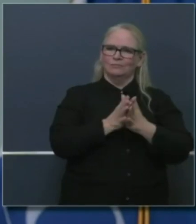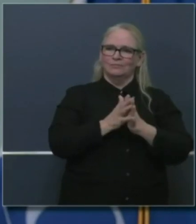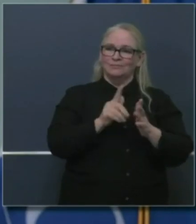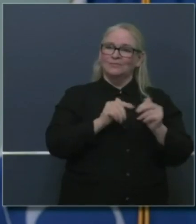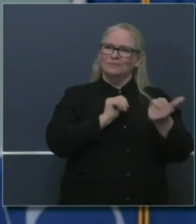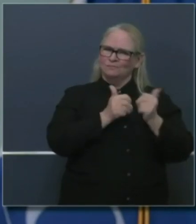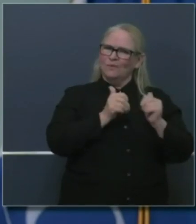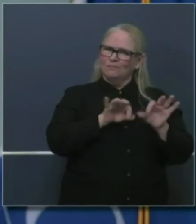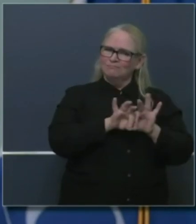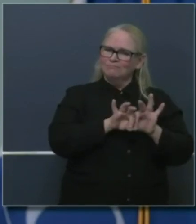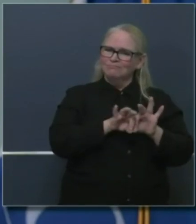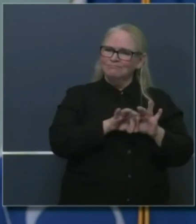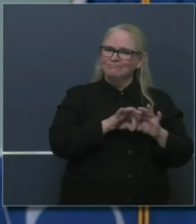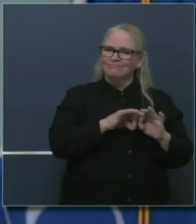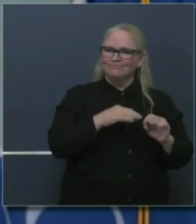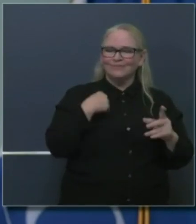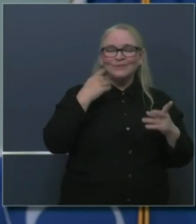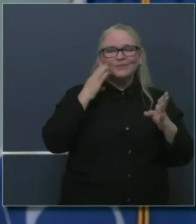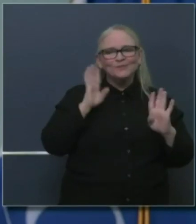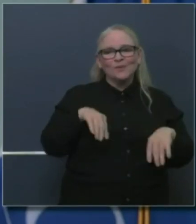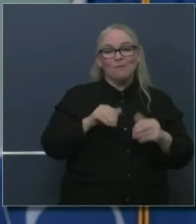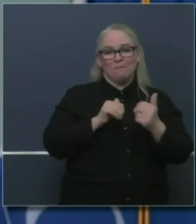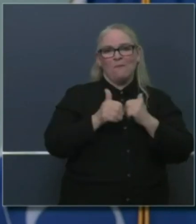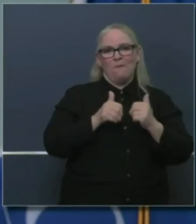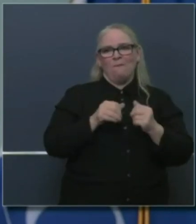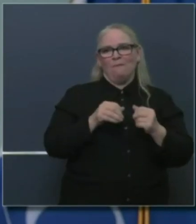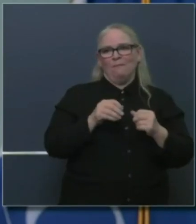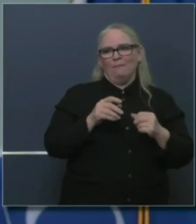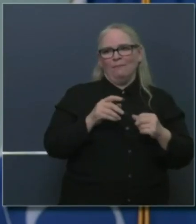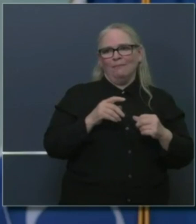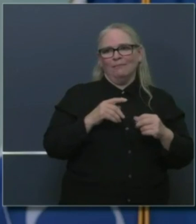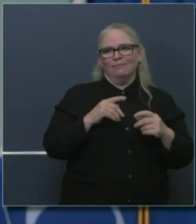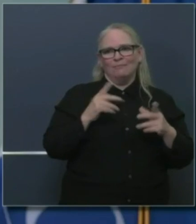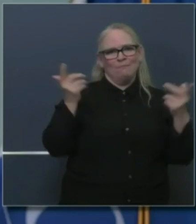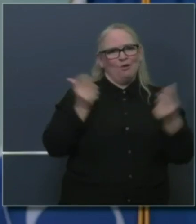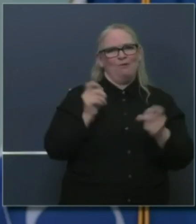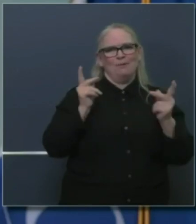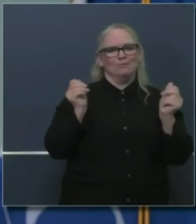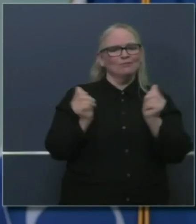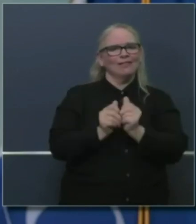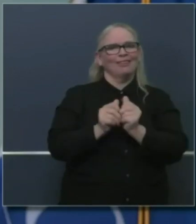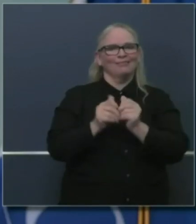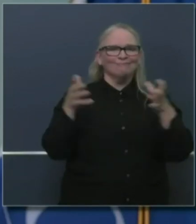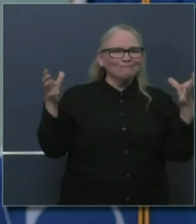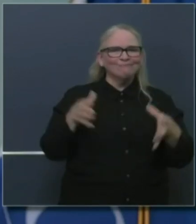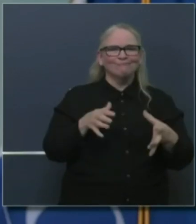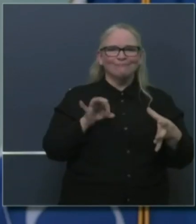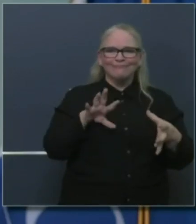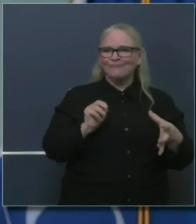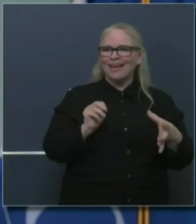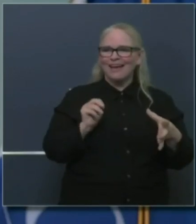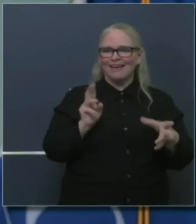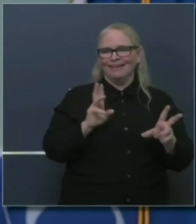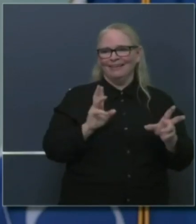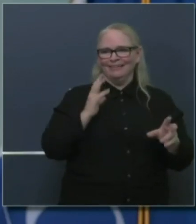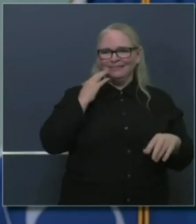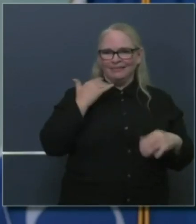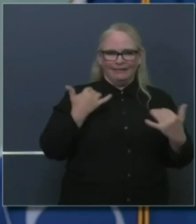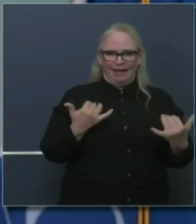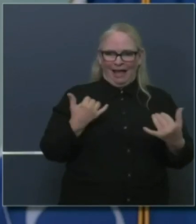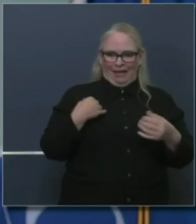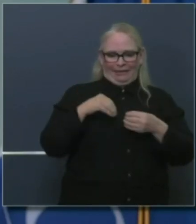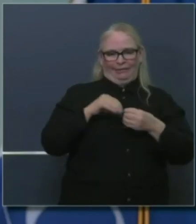am, and how uniting sports can be at a time when people feel so torn apart and so anxious. And I really